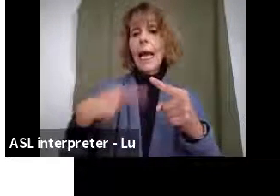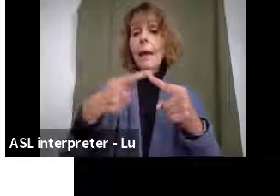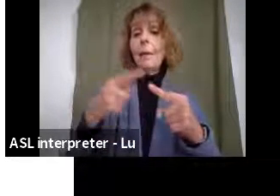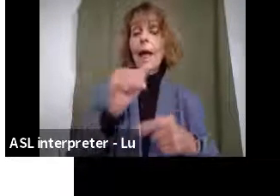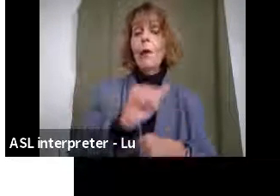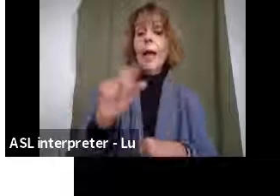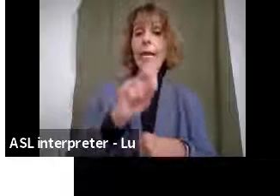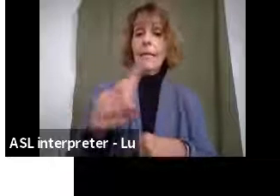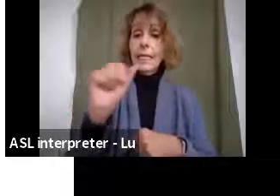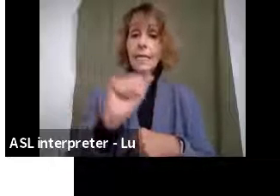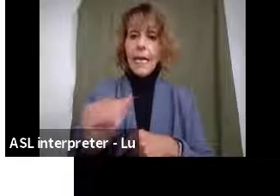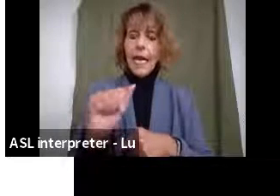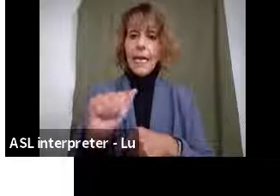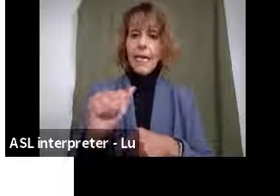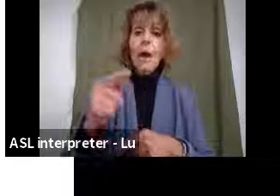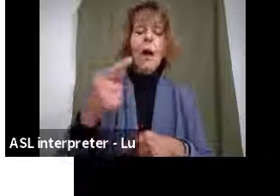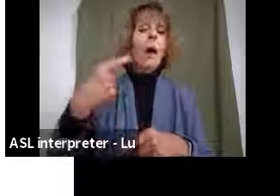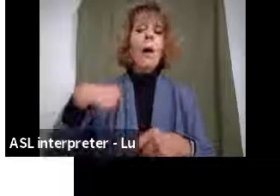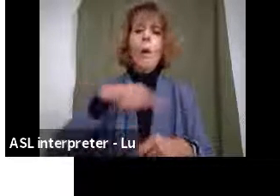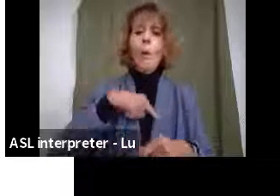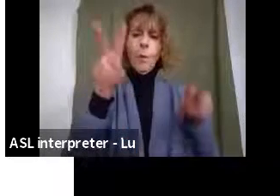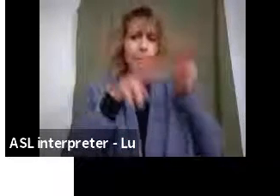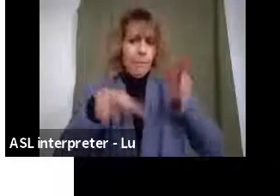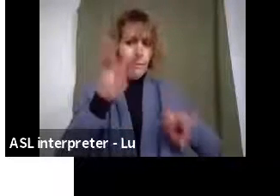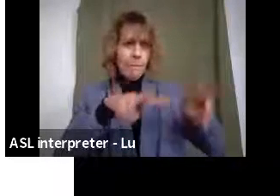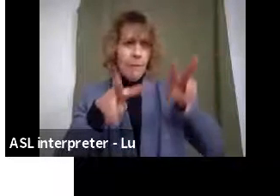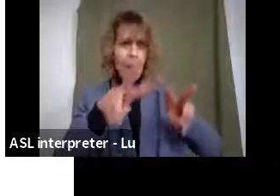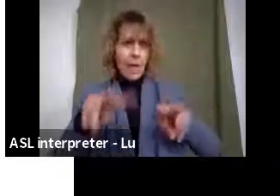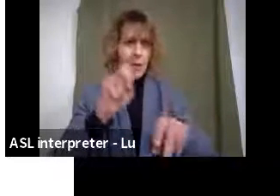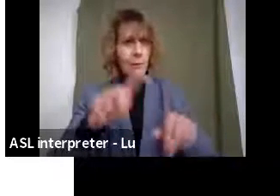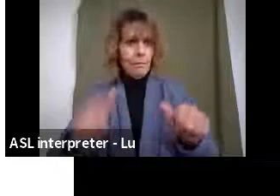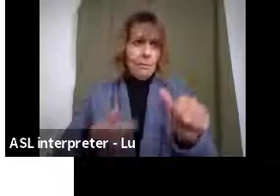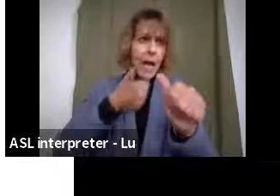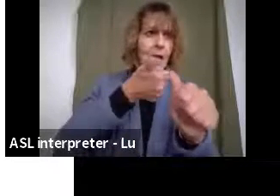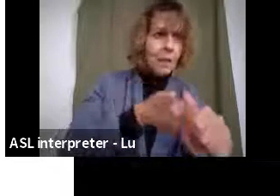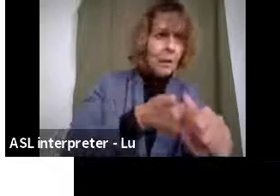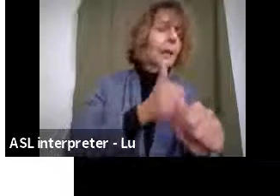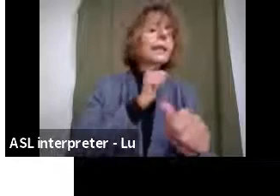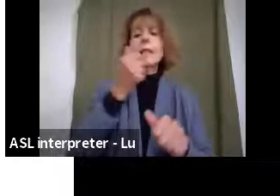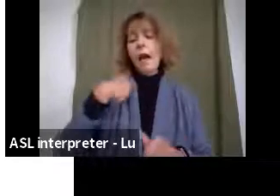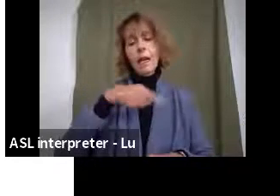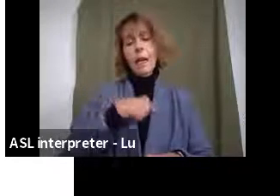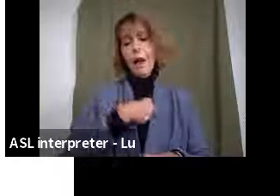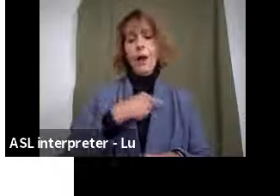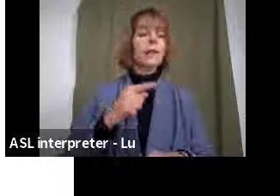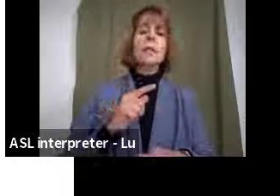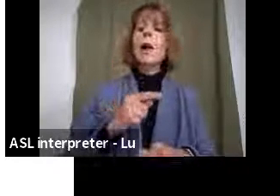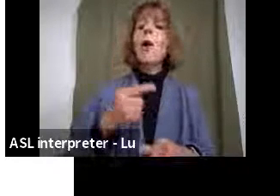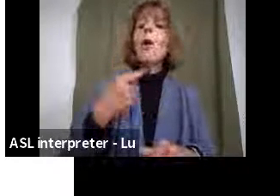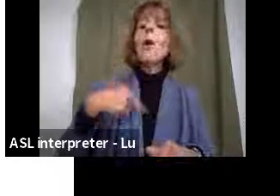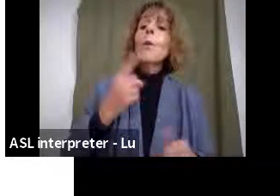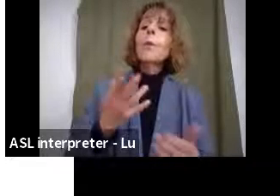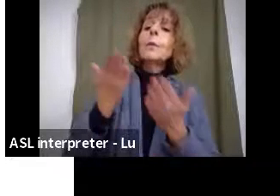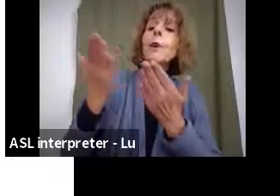the ADA. We are not an enforcement agency. So anyone can call us and we are